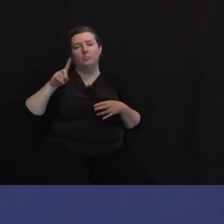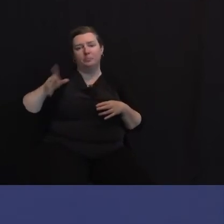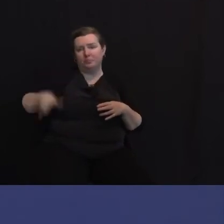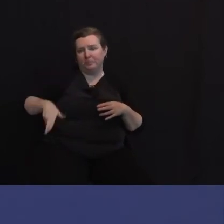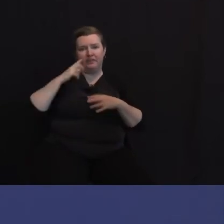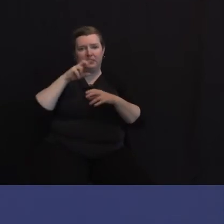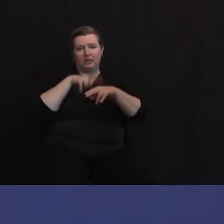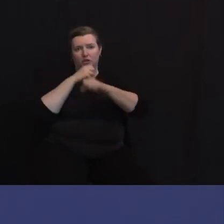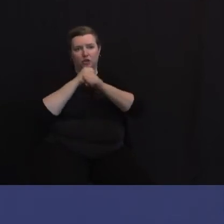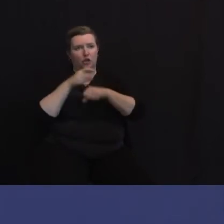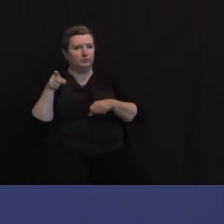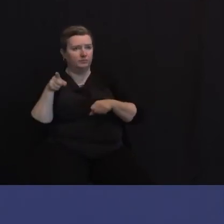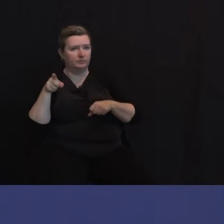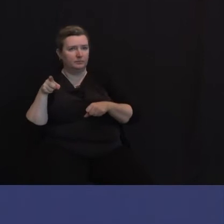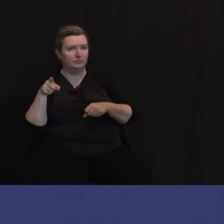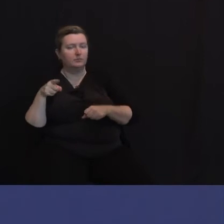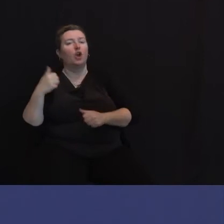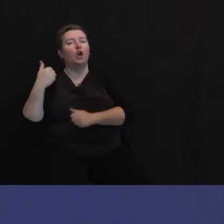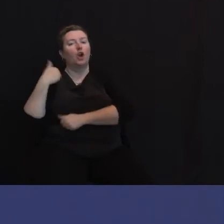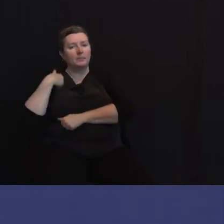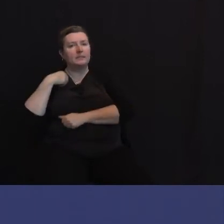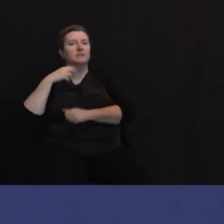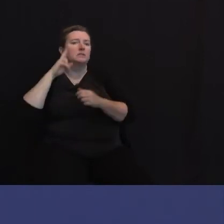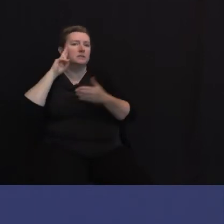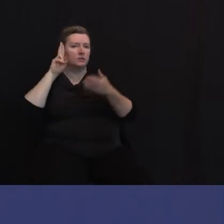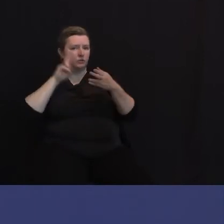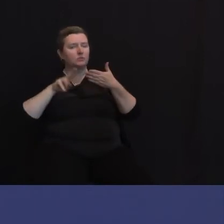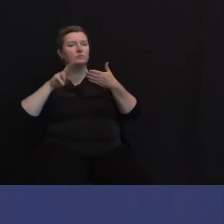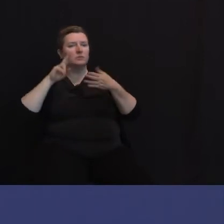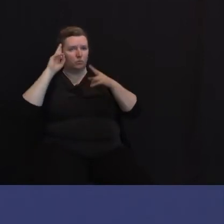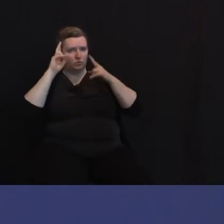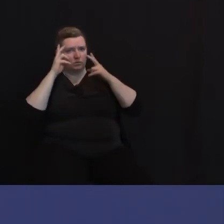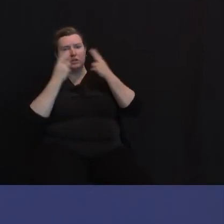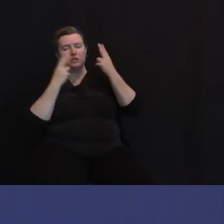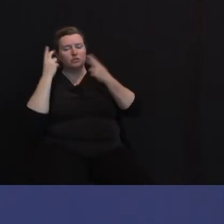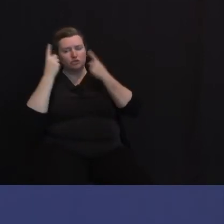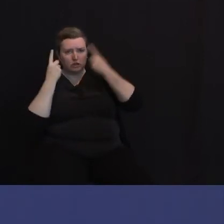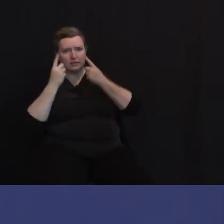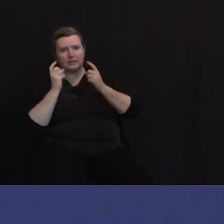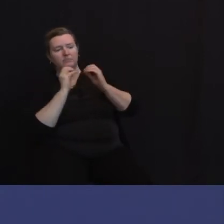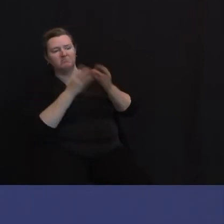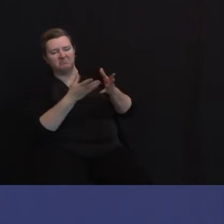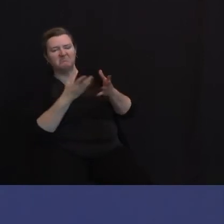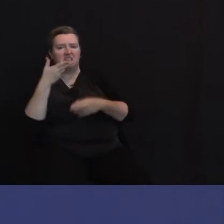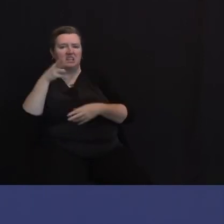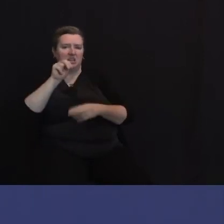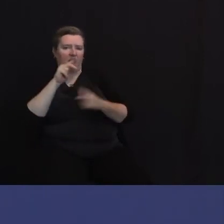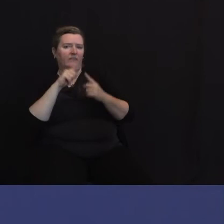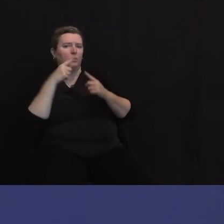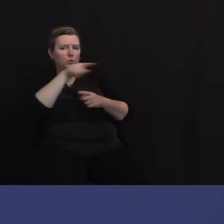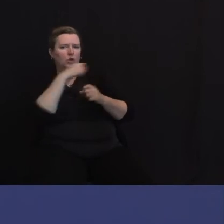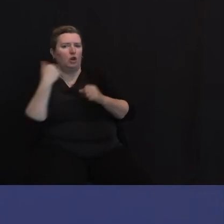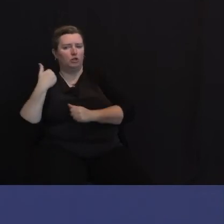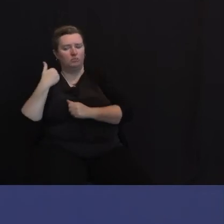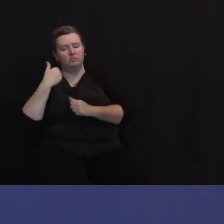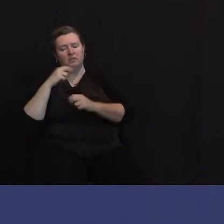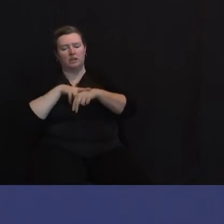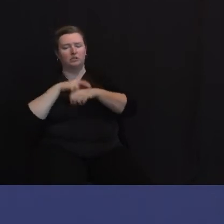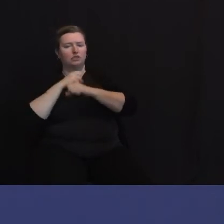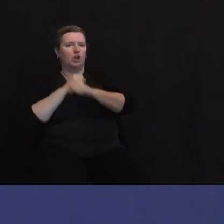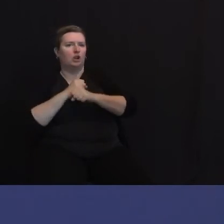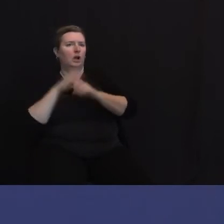the point that they are at least considering arming National Guard. I think we addressed this yesterday, but I do want to hit the